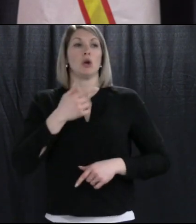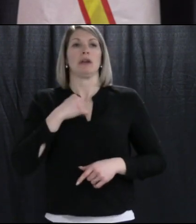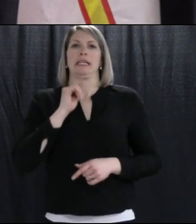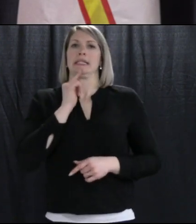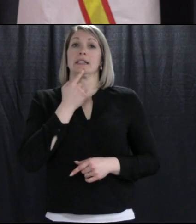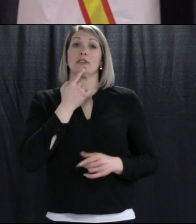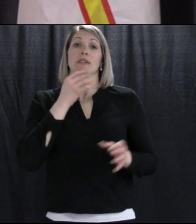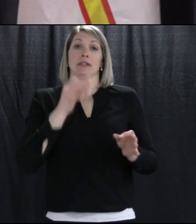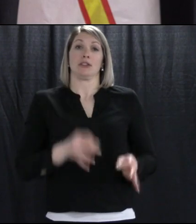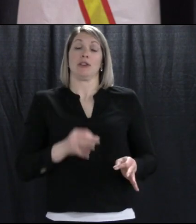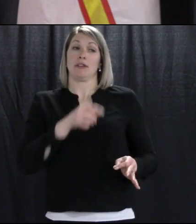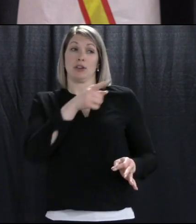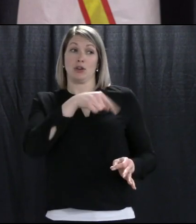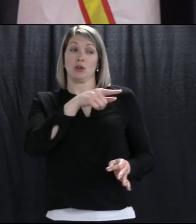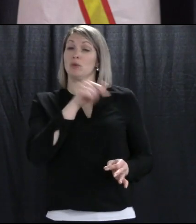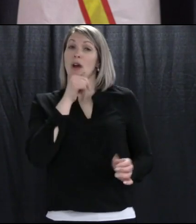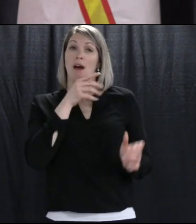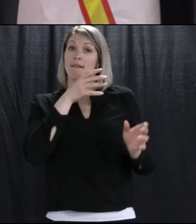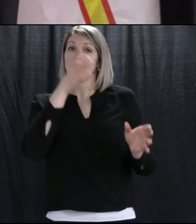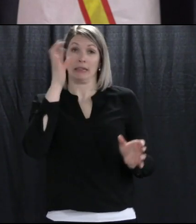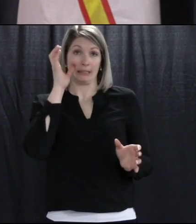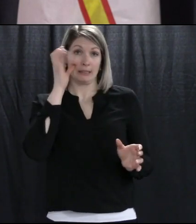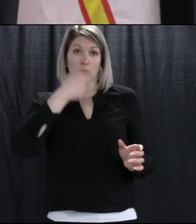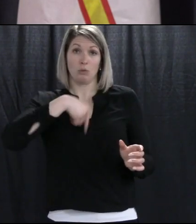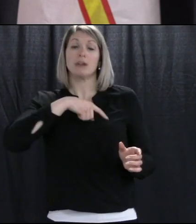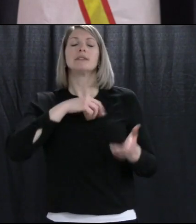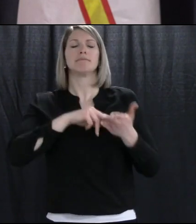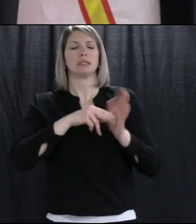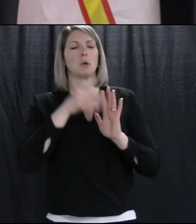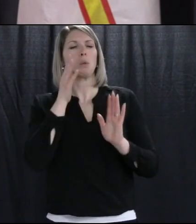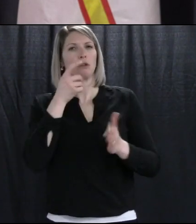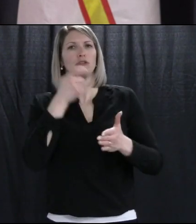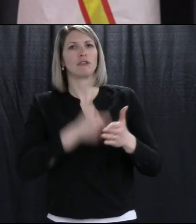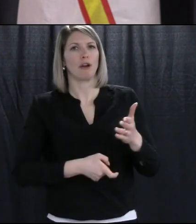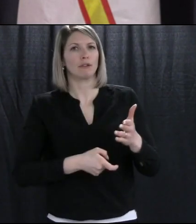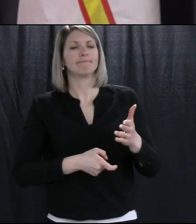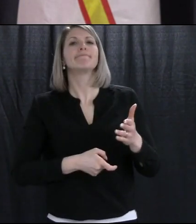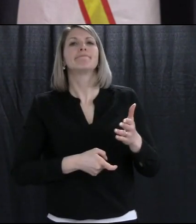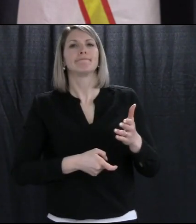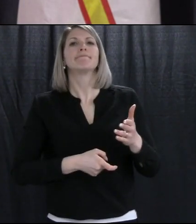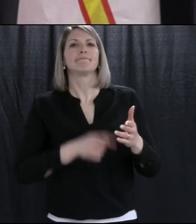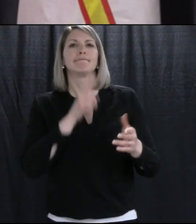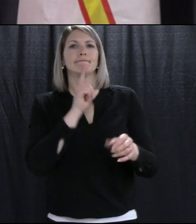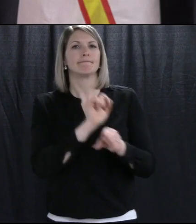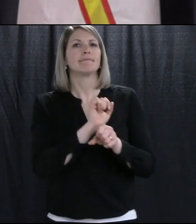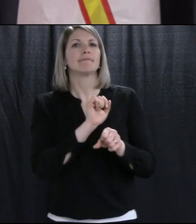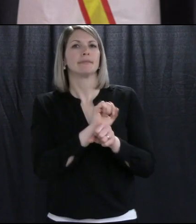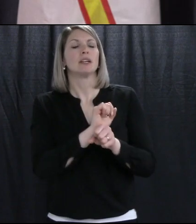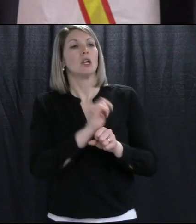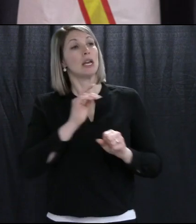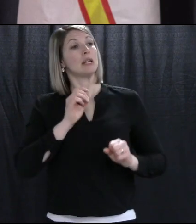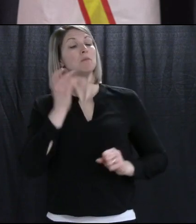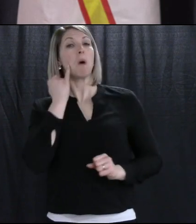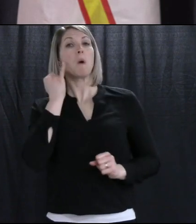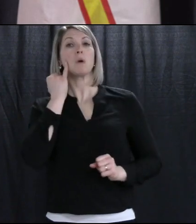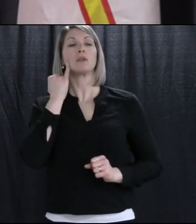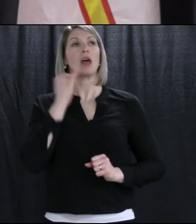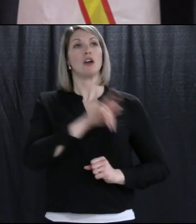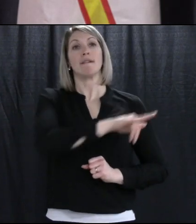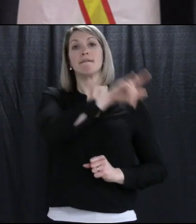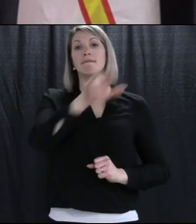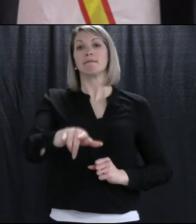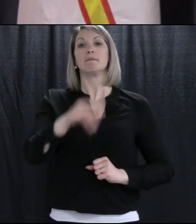not willing to follow up on. There are consequences that those who make irresponsible decisions to walk around a community coming out of